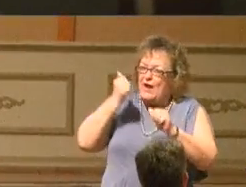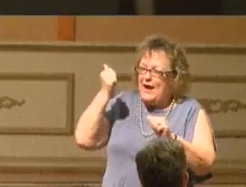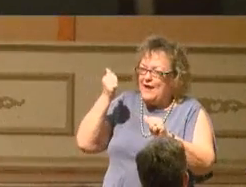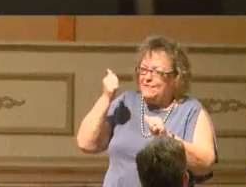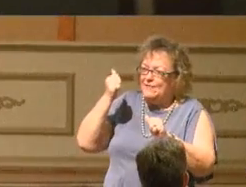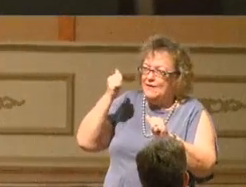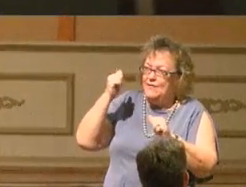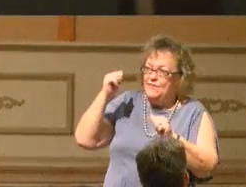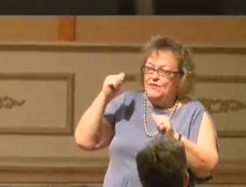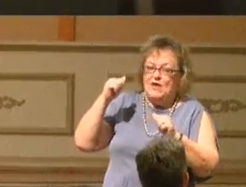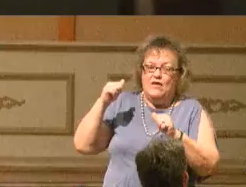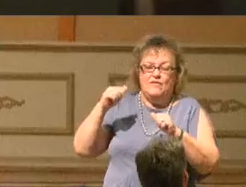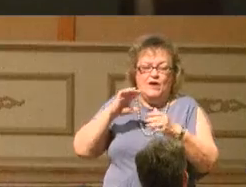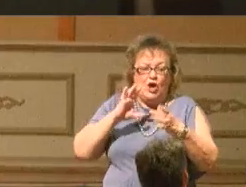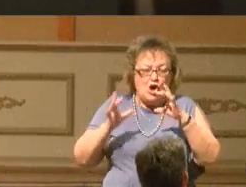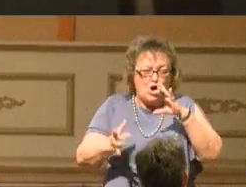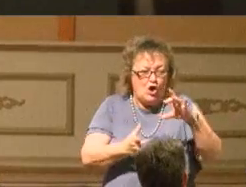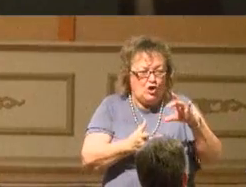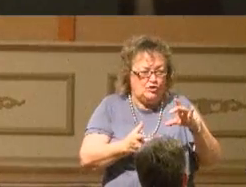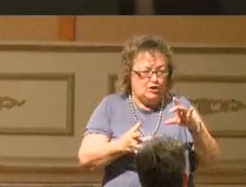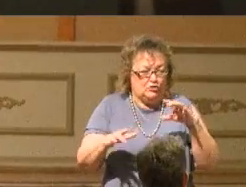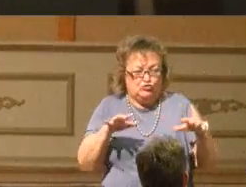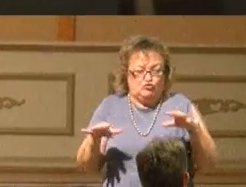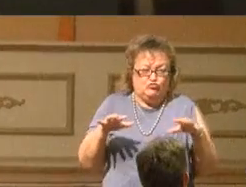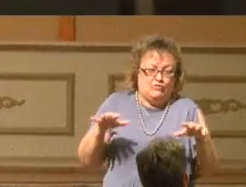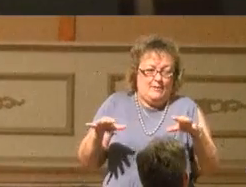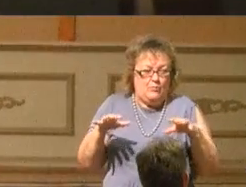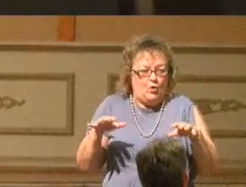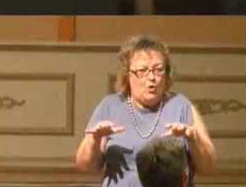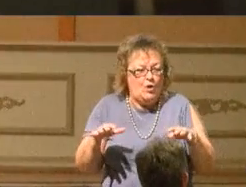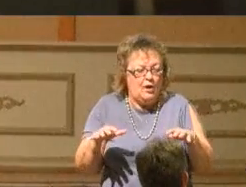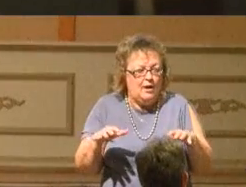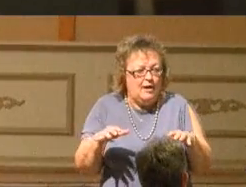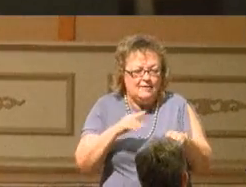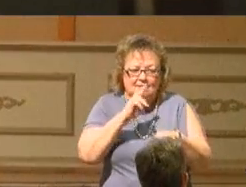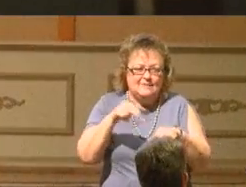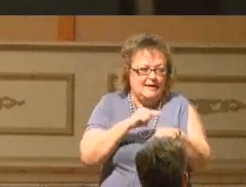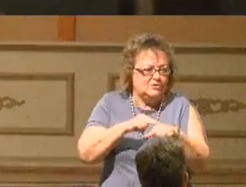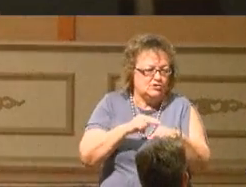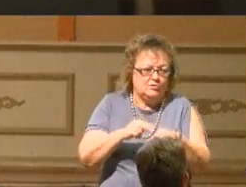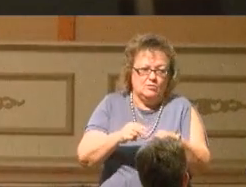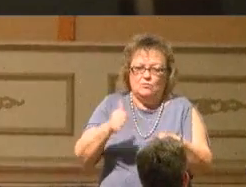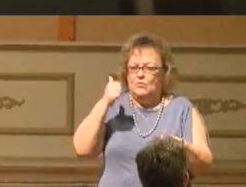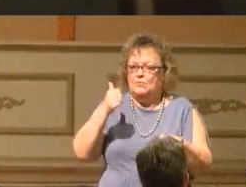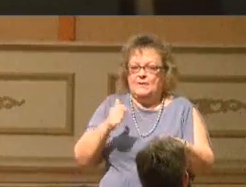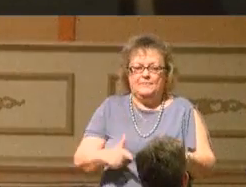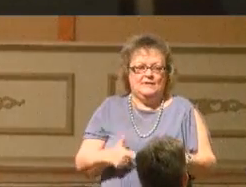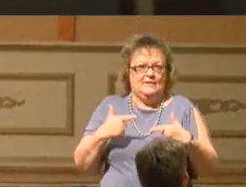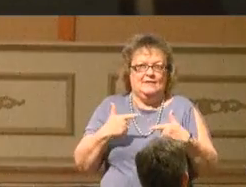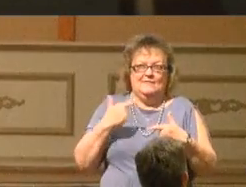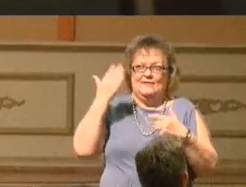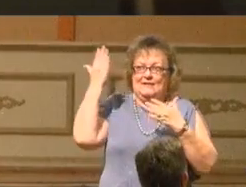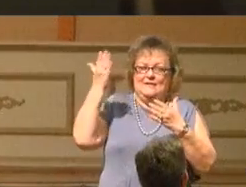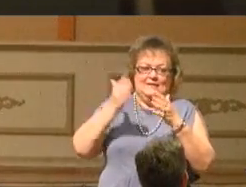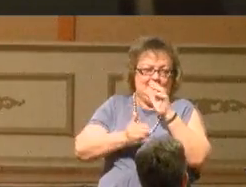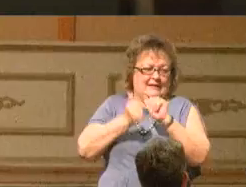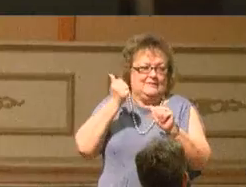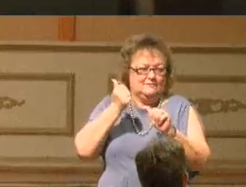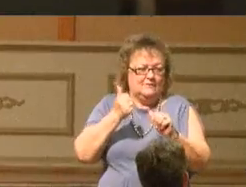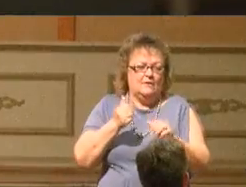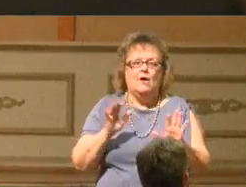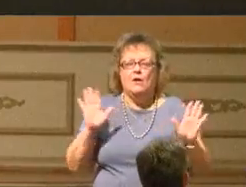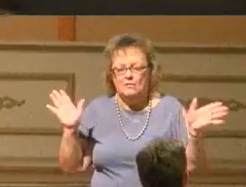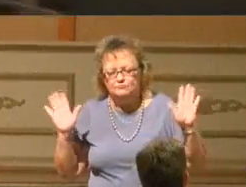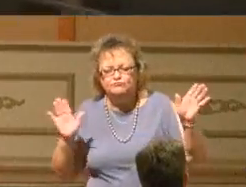shall tremble, and the nation shall not be able to abide his indignation. Oh, preacher, I